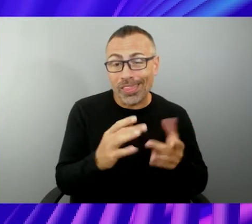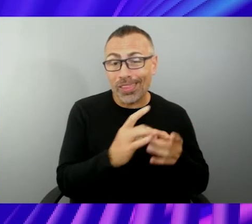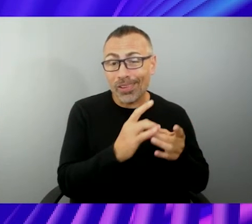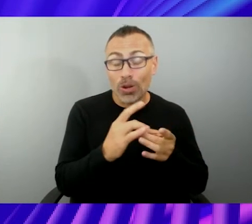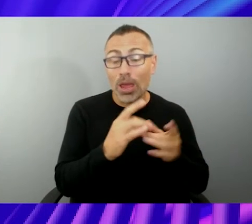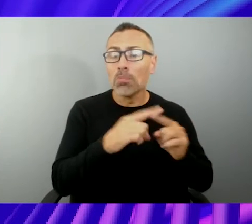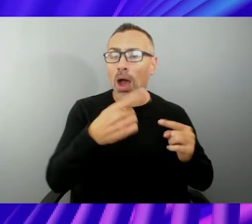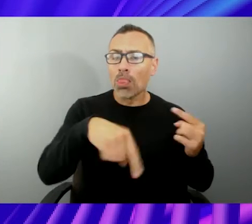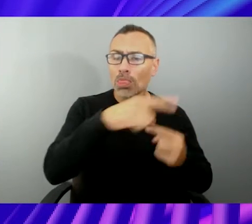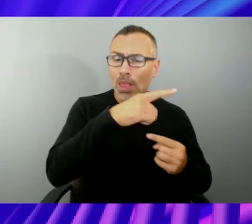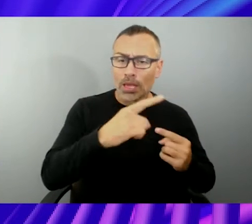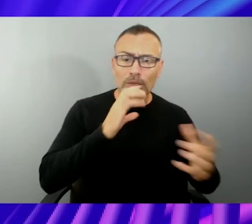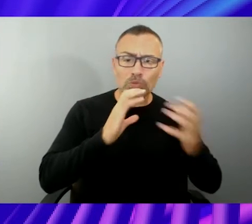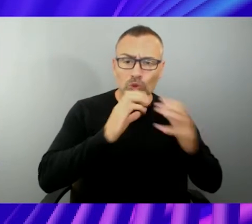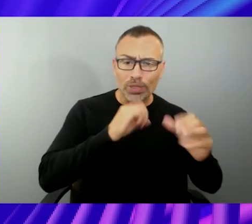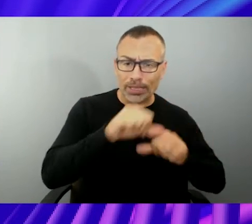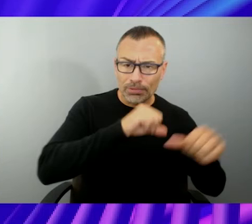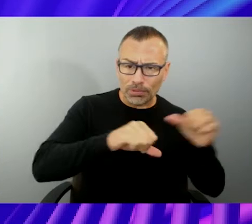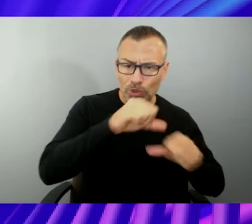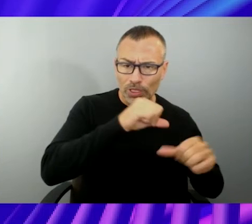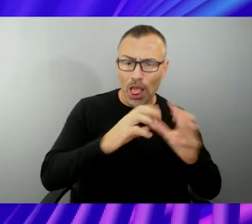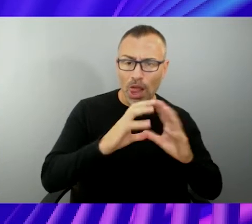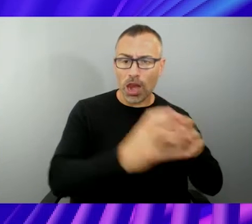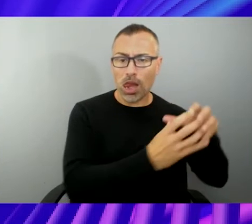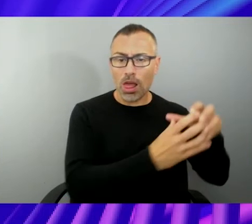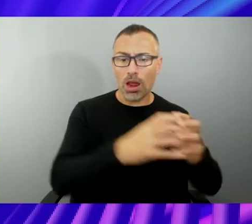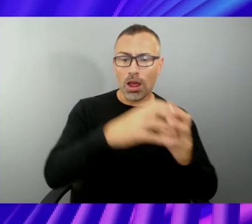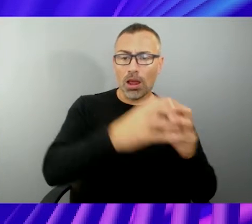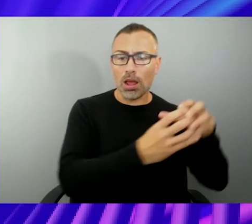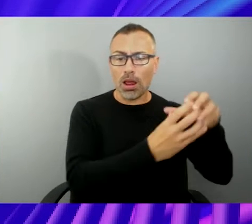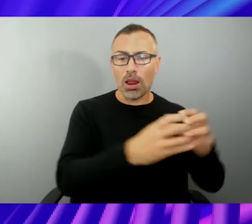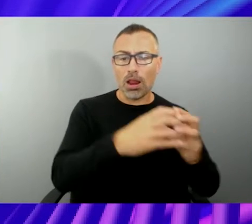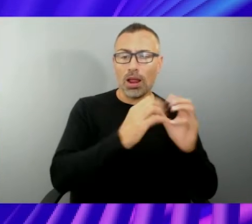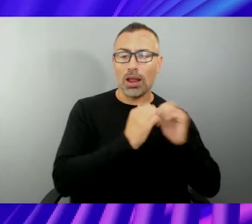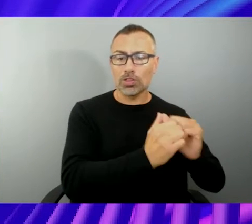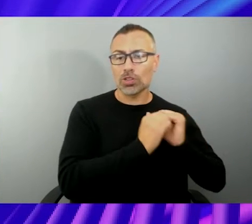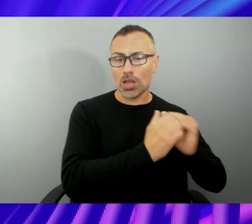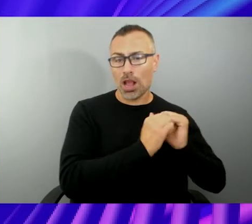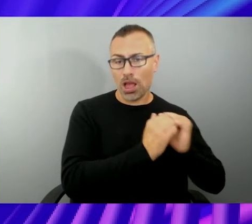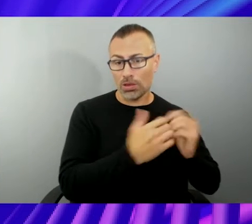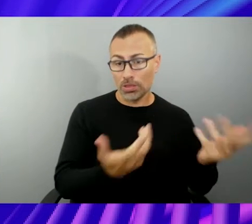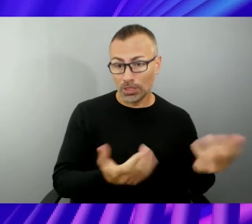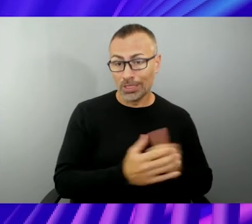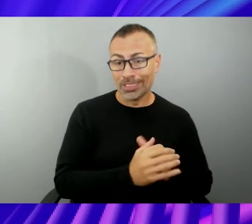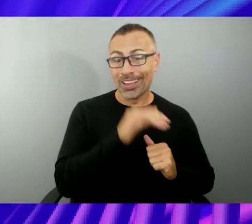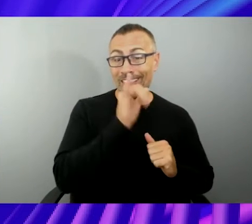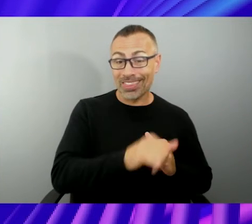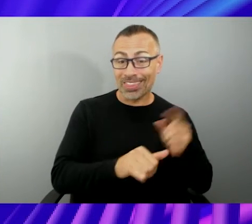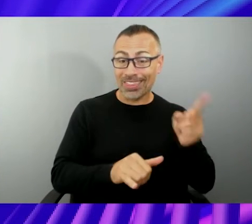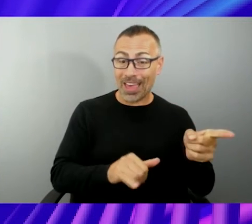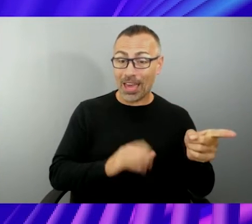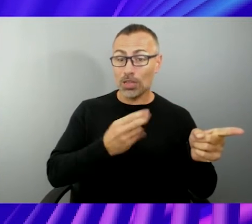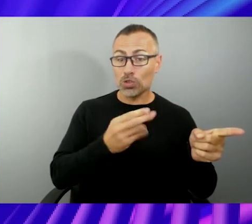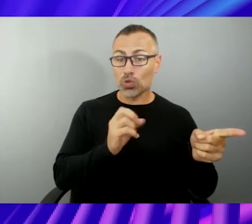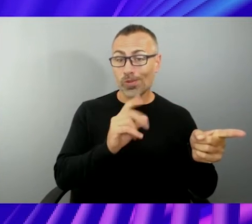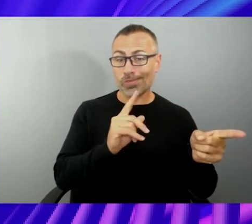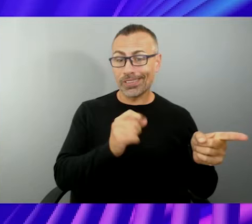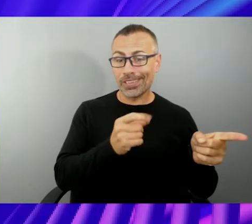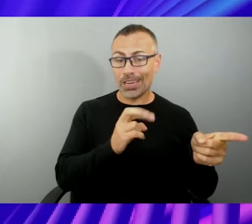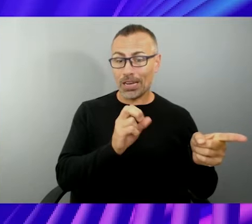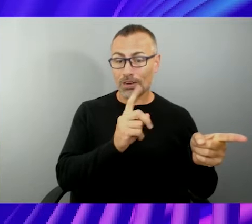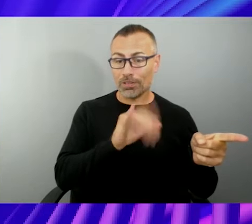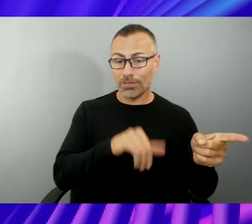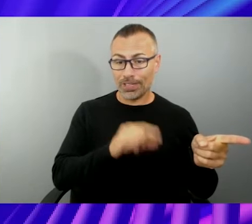the job done. So this is what choreography looks like in real time. Awesome, got it. So first off, I love the fact